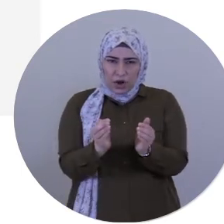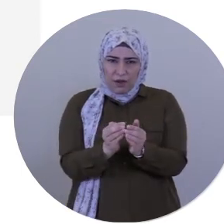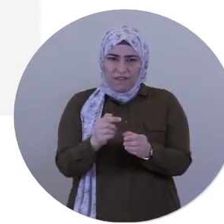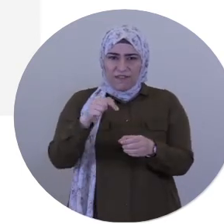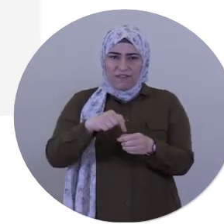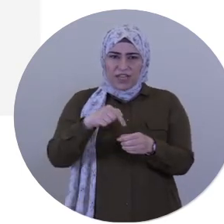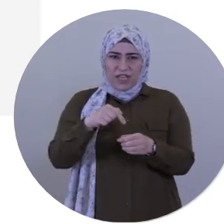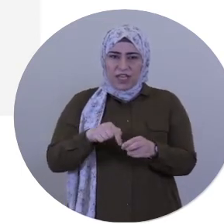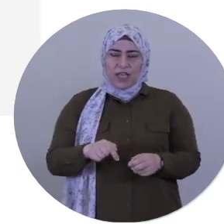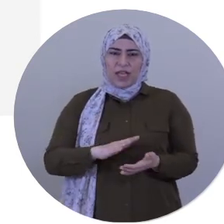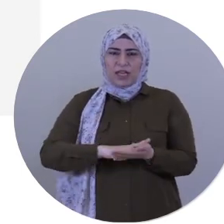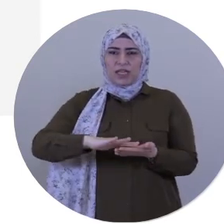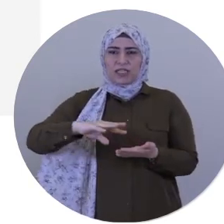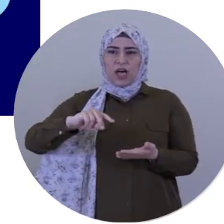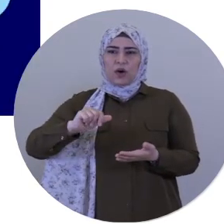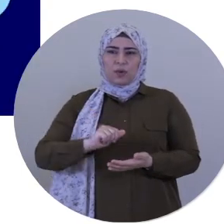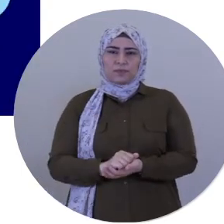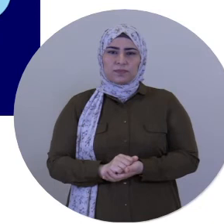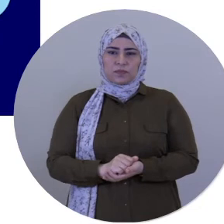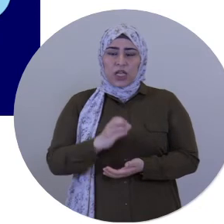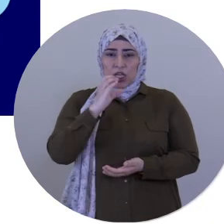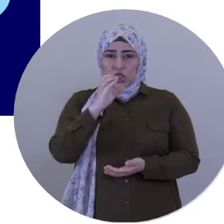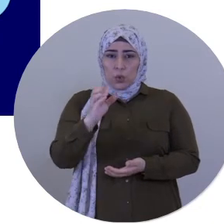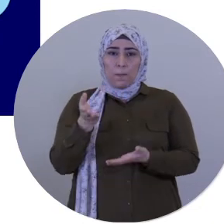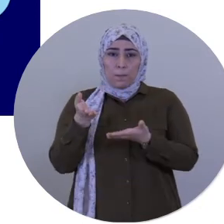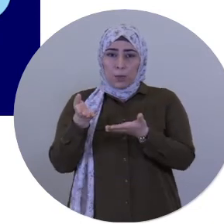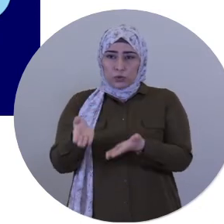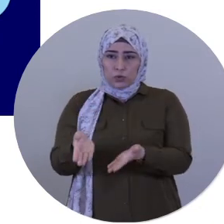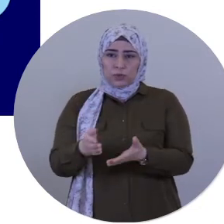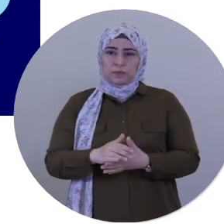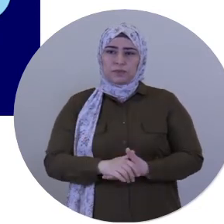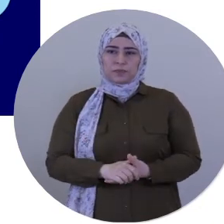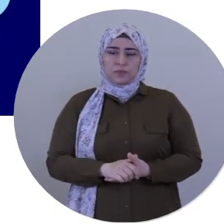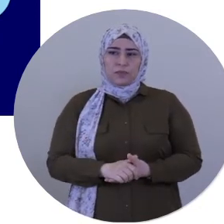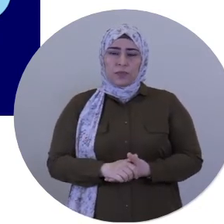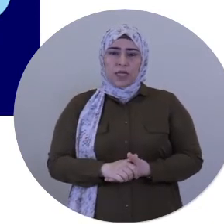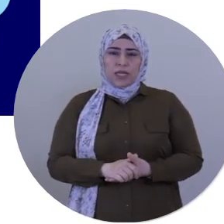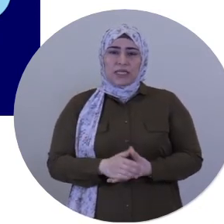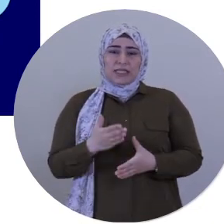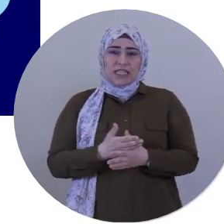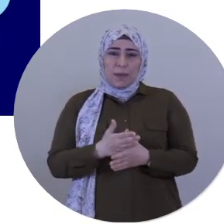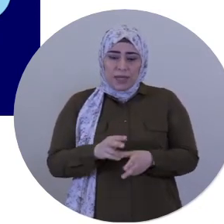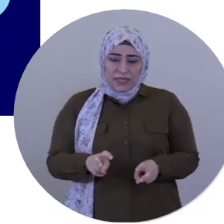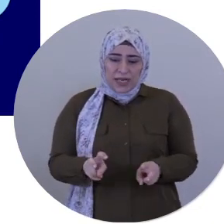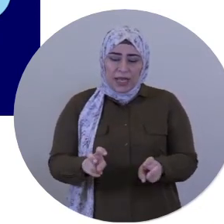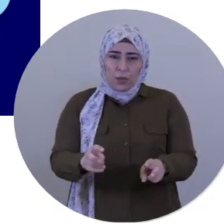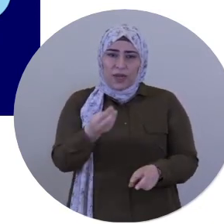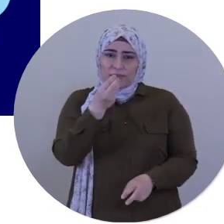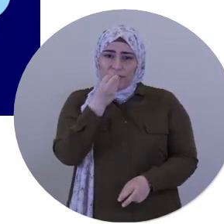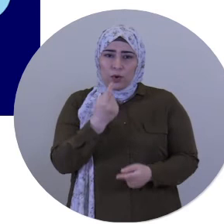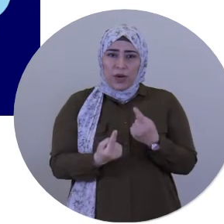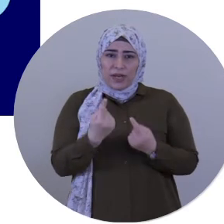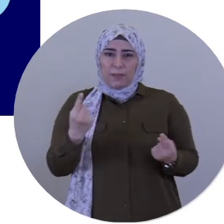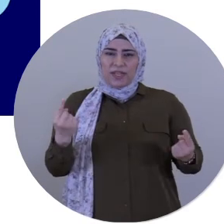last paragraph where it says, they're important because the desert animals depend on the sap of the plants for